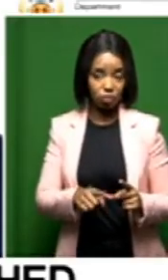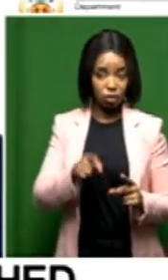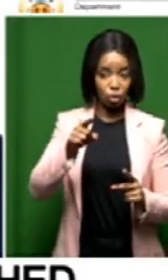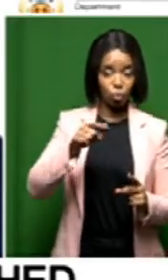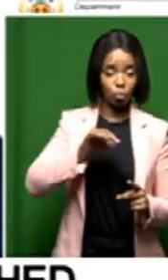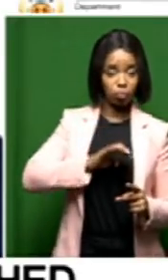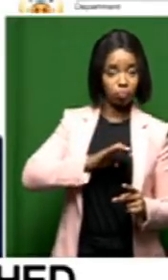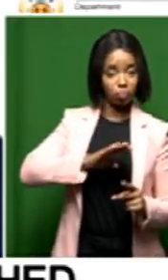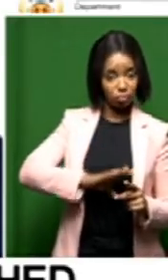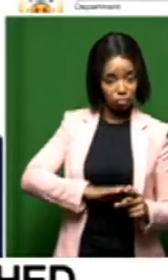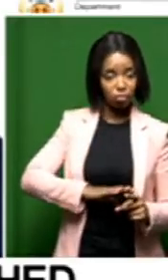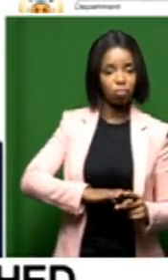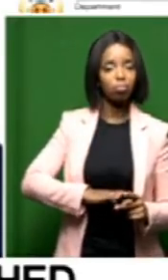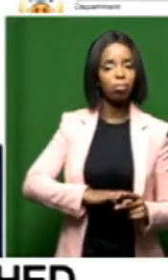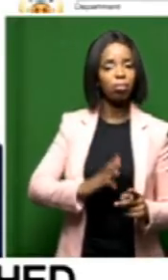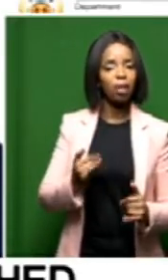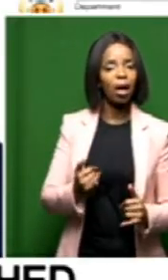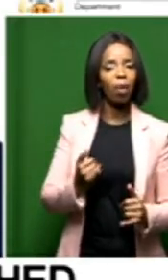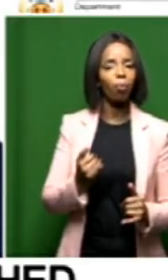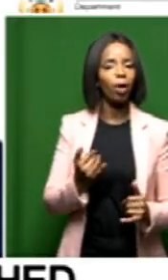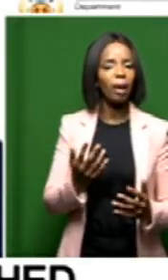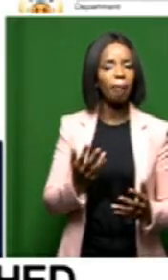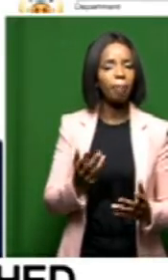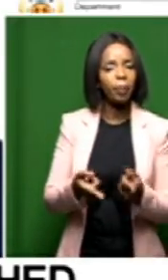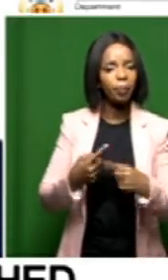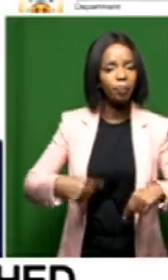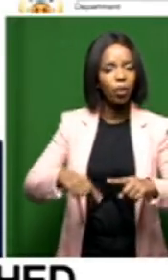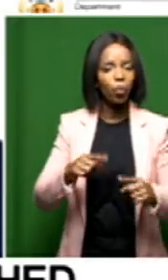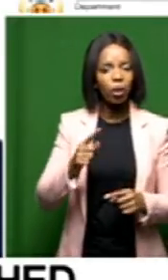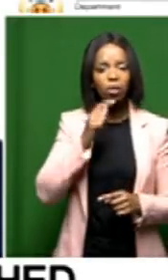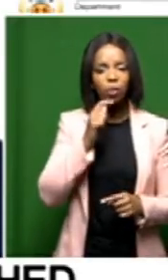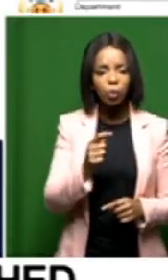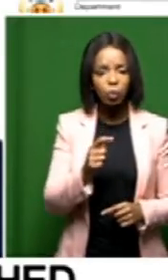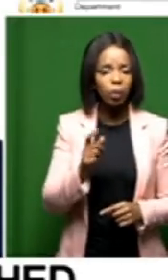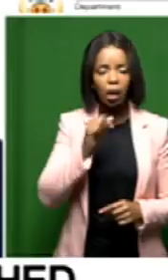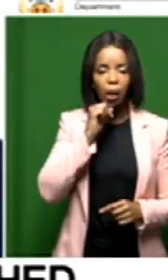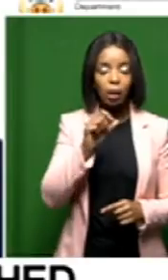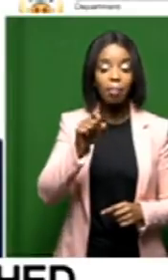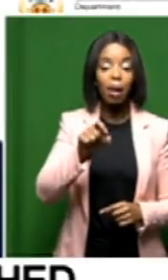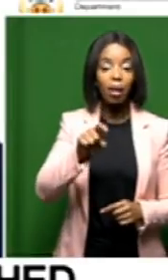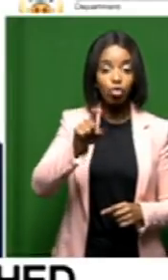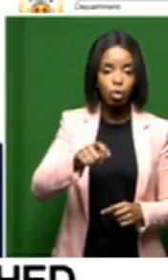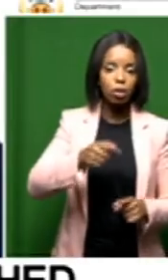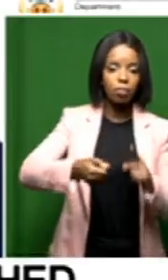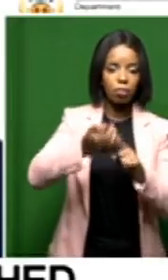with the numbers we're at now? I mean, there's word about that we're nowhere near where we should be in terms of vaccinations as a